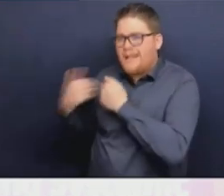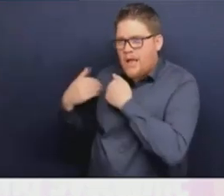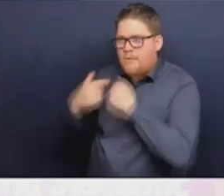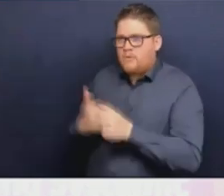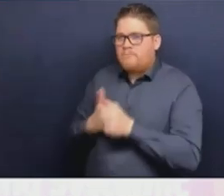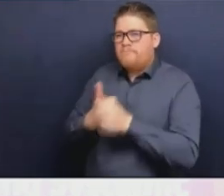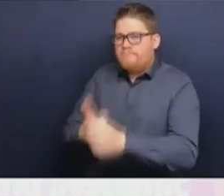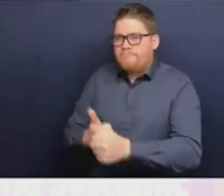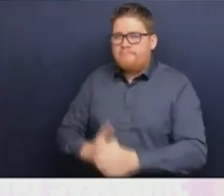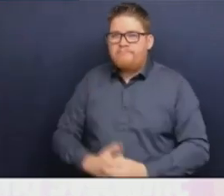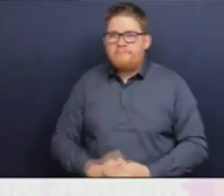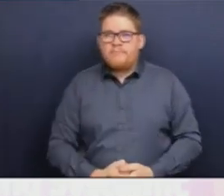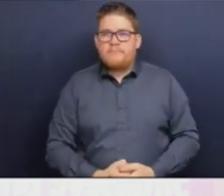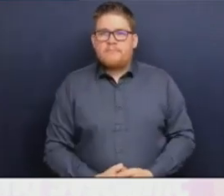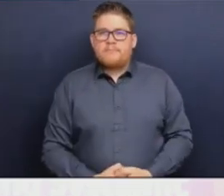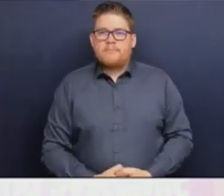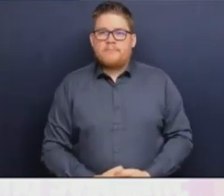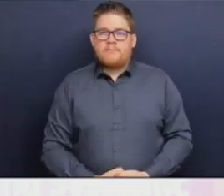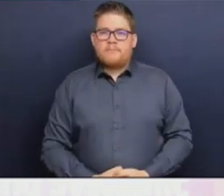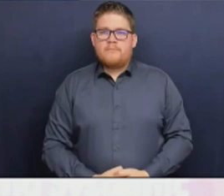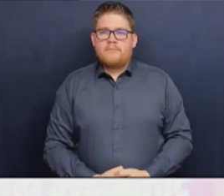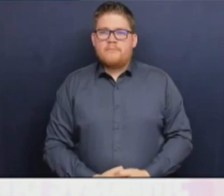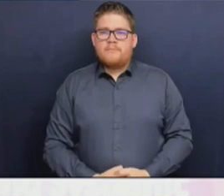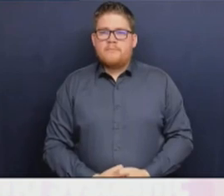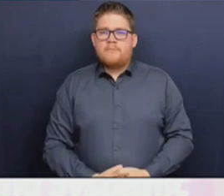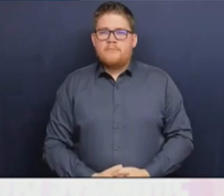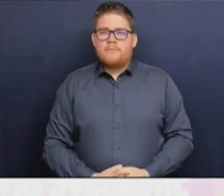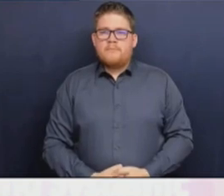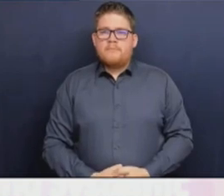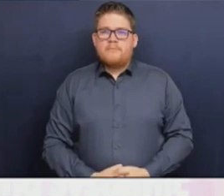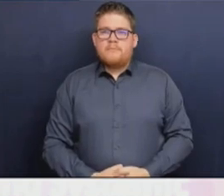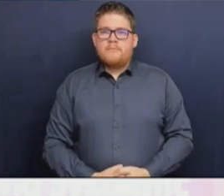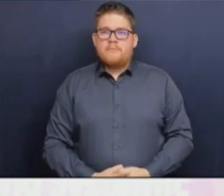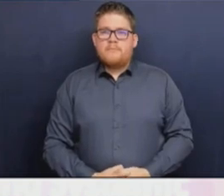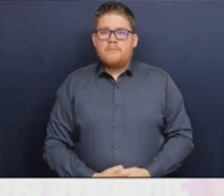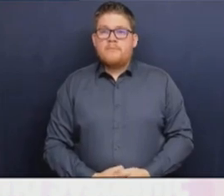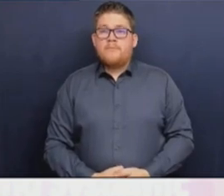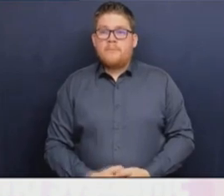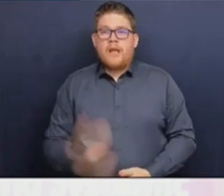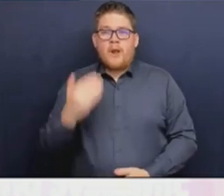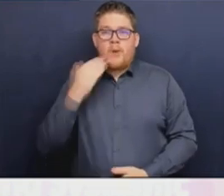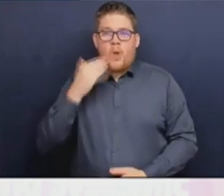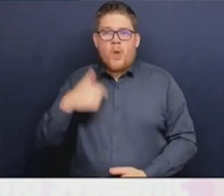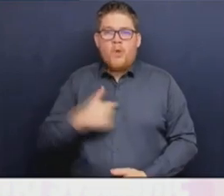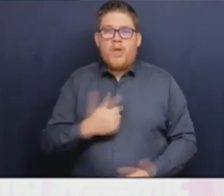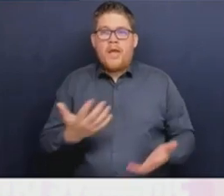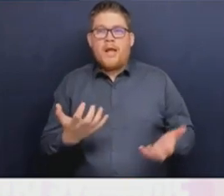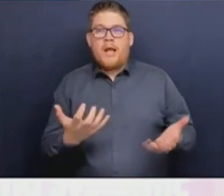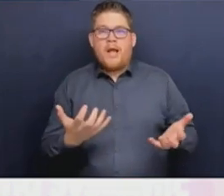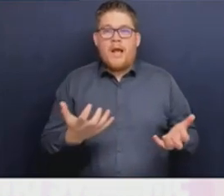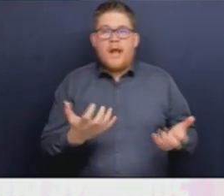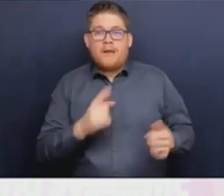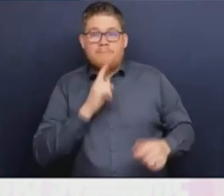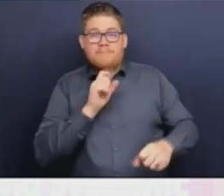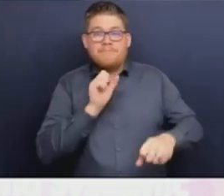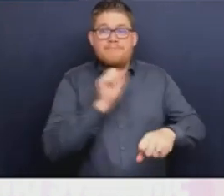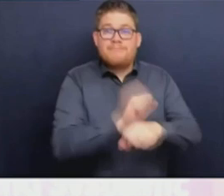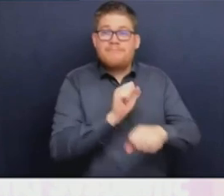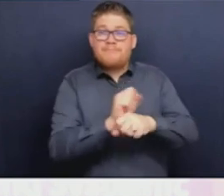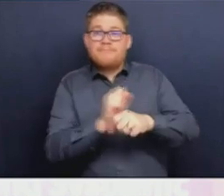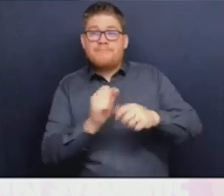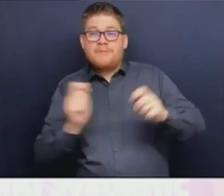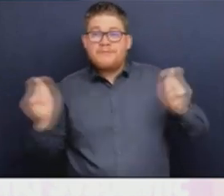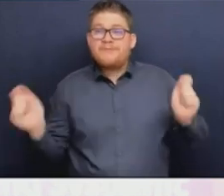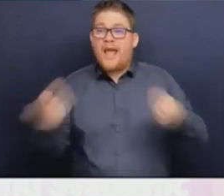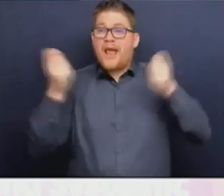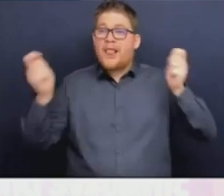Lastly, because I know that that we're all anxious to get on to the genuine celebration of being